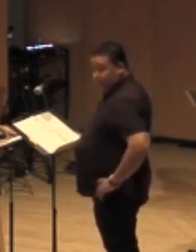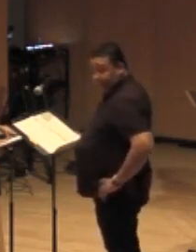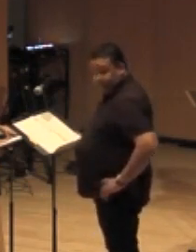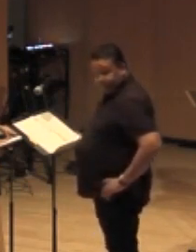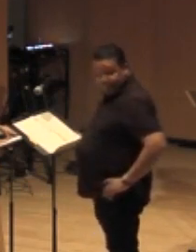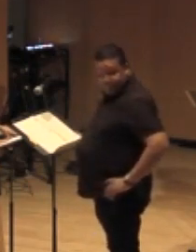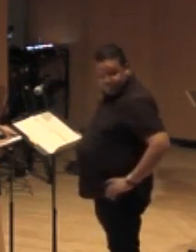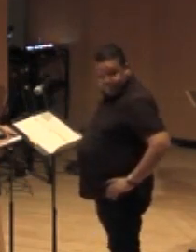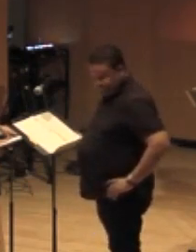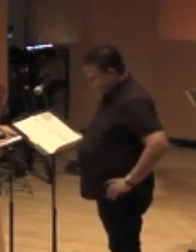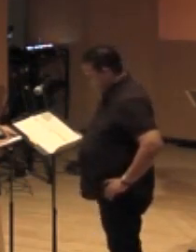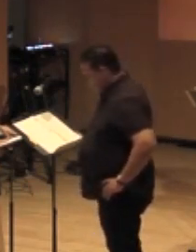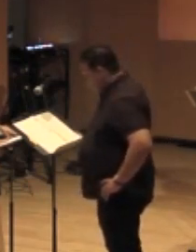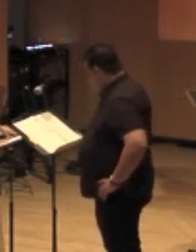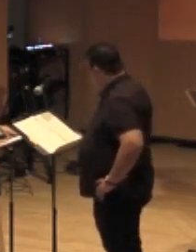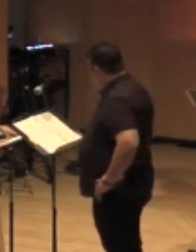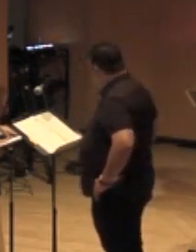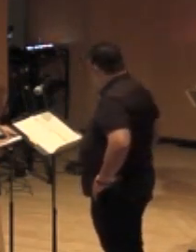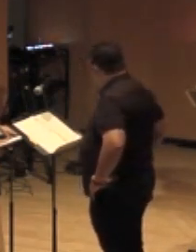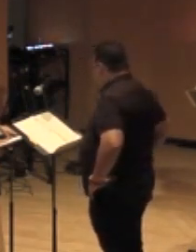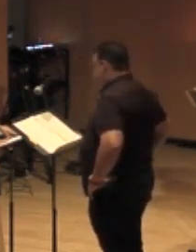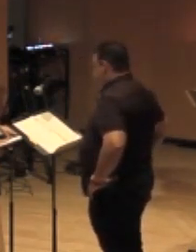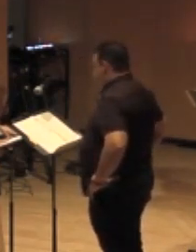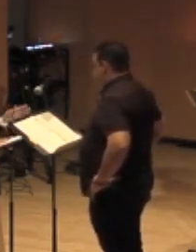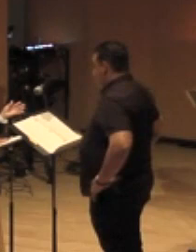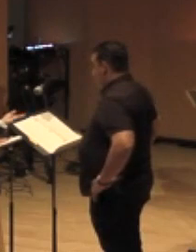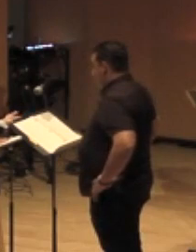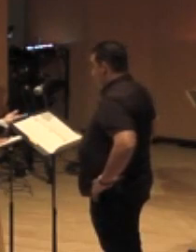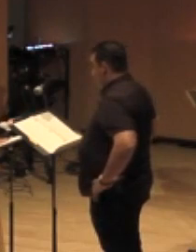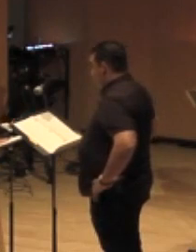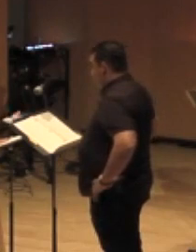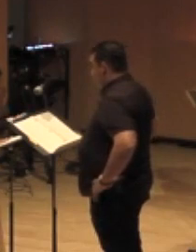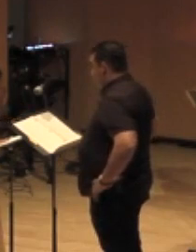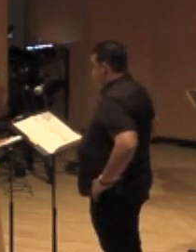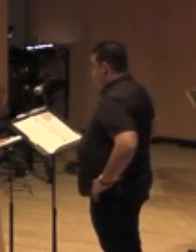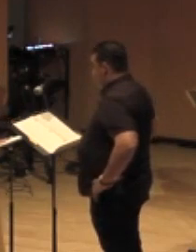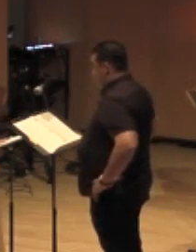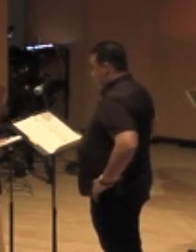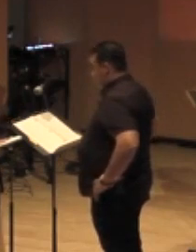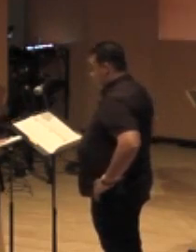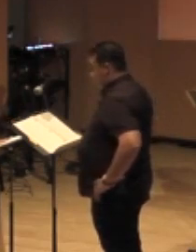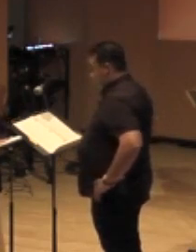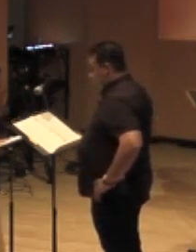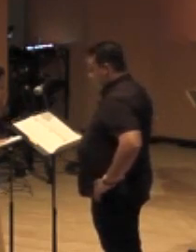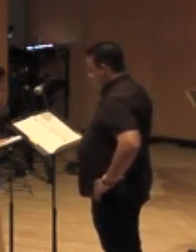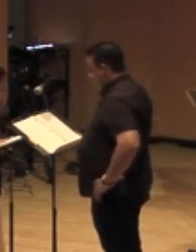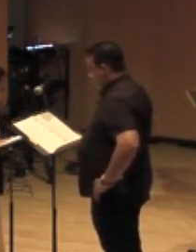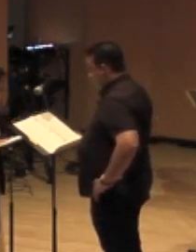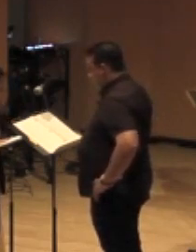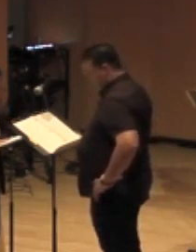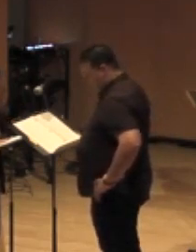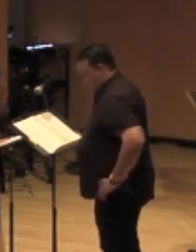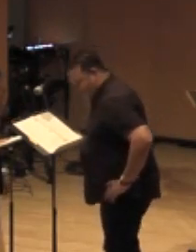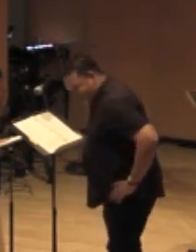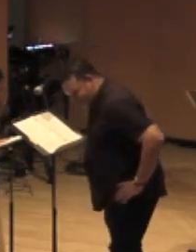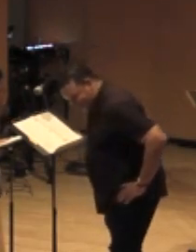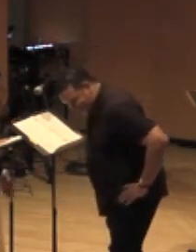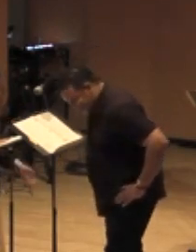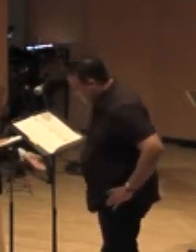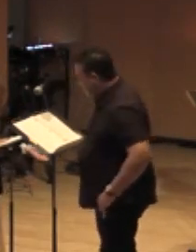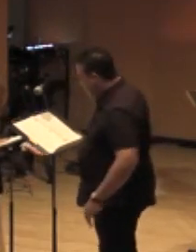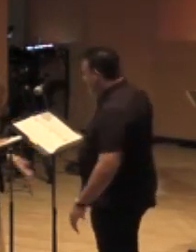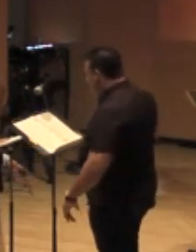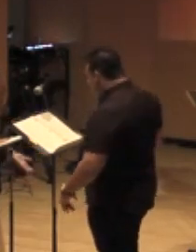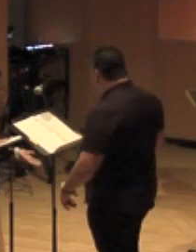water I have never understood what's so great about trapping yourself on the water in a little boat